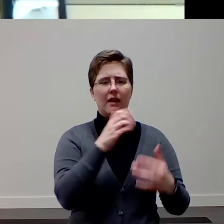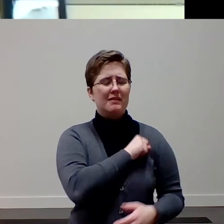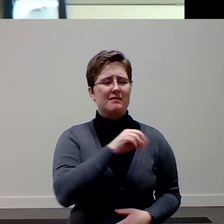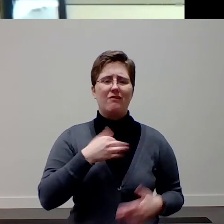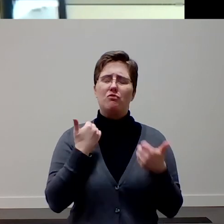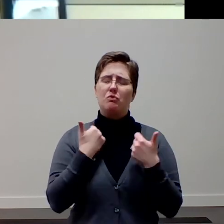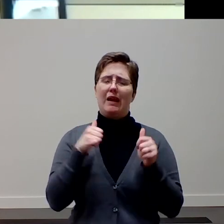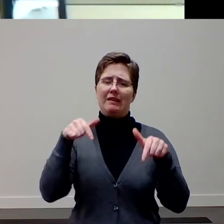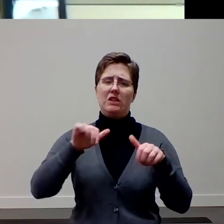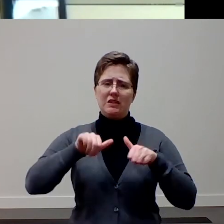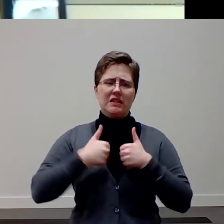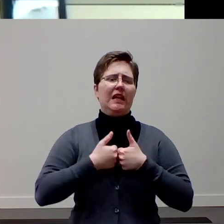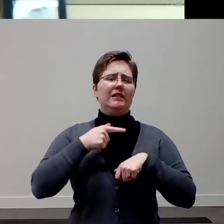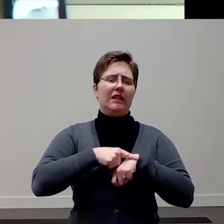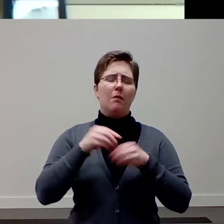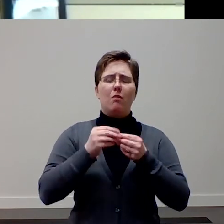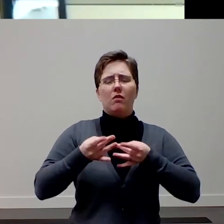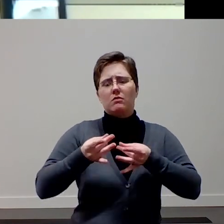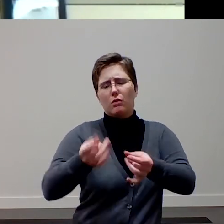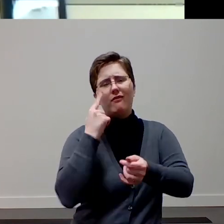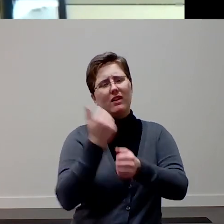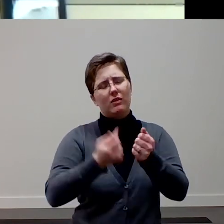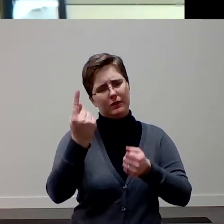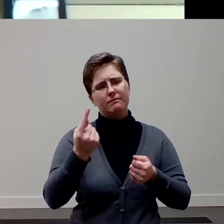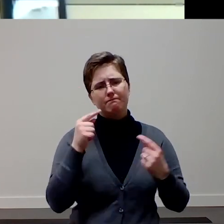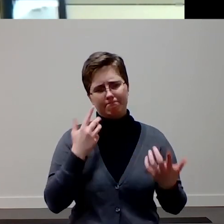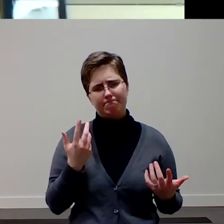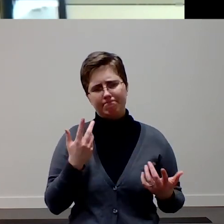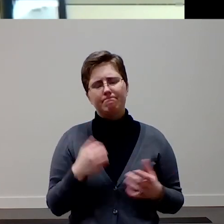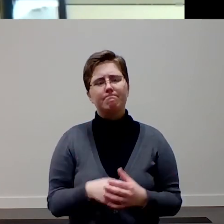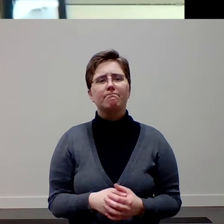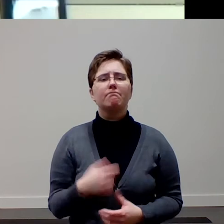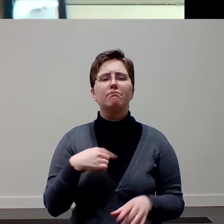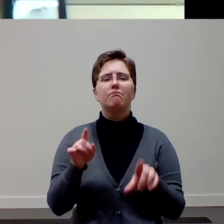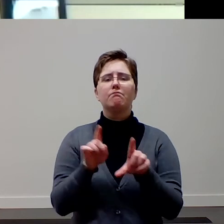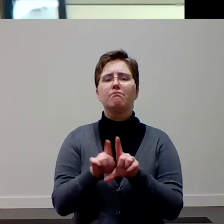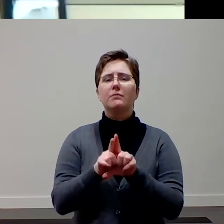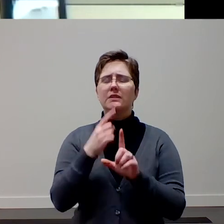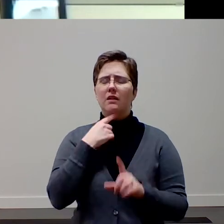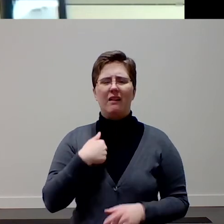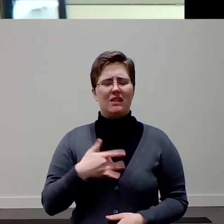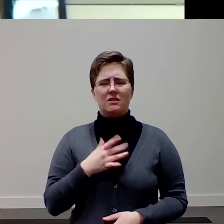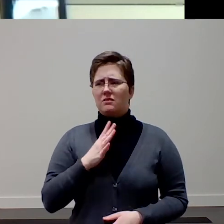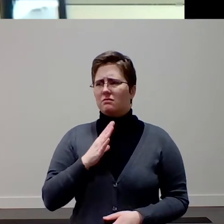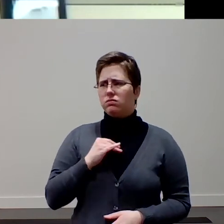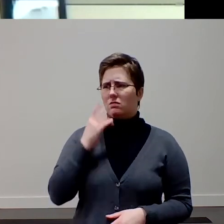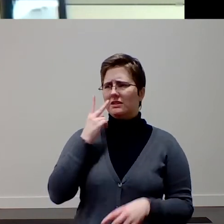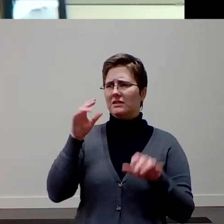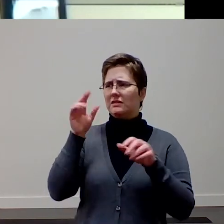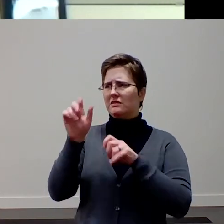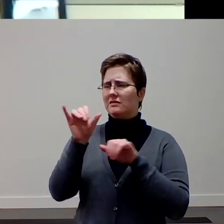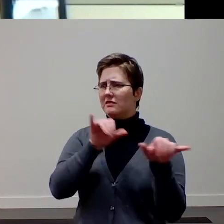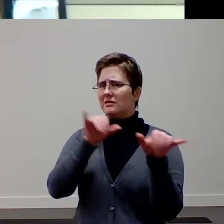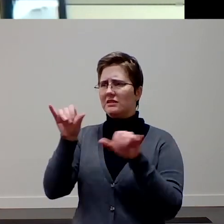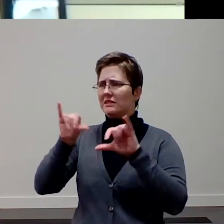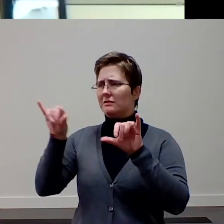So we'll analyze it when we get it. I do know that there was changes made since the last